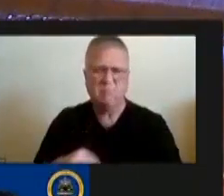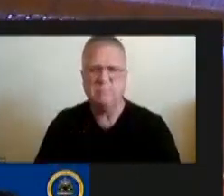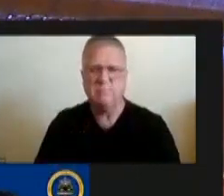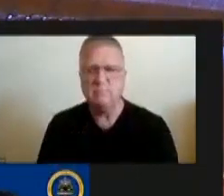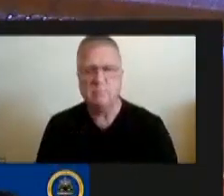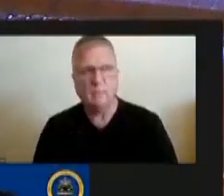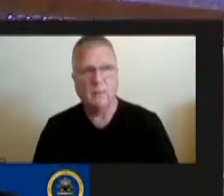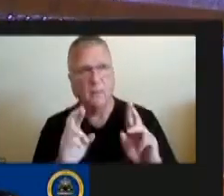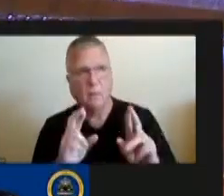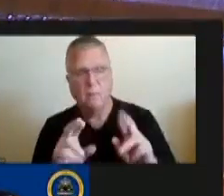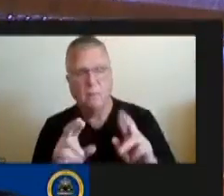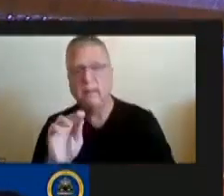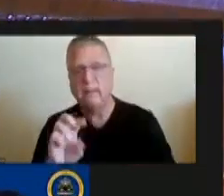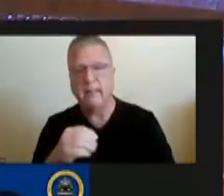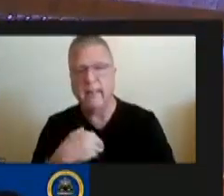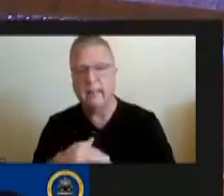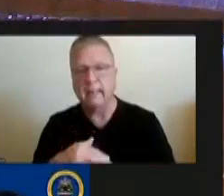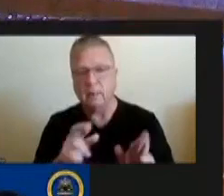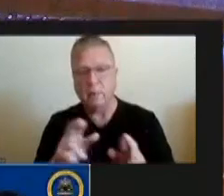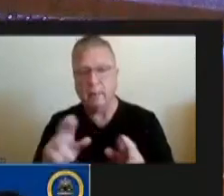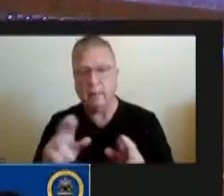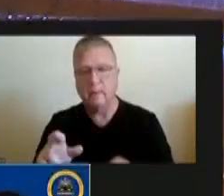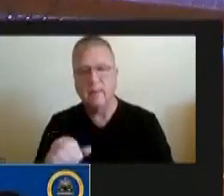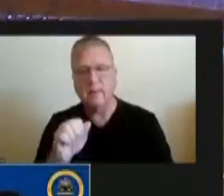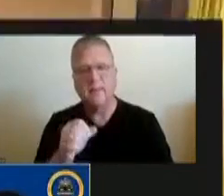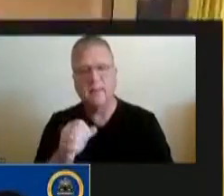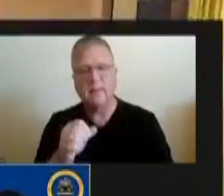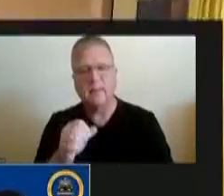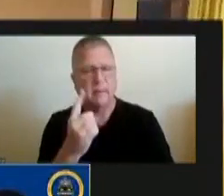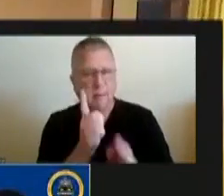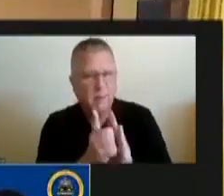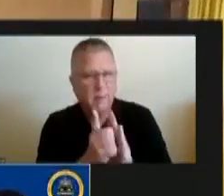Hopefully Kate's got that lined up. Yeah, I got it. Give me 1 second.